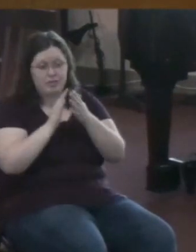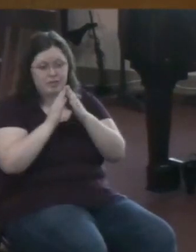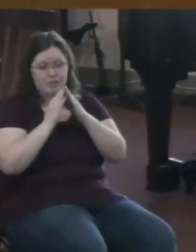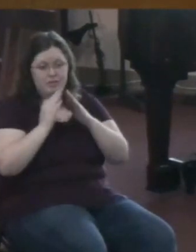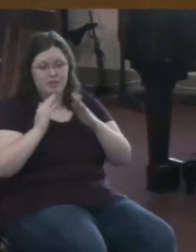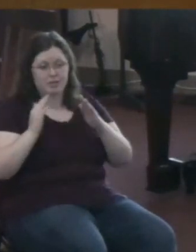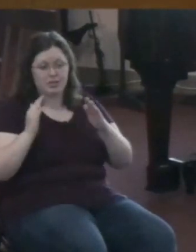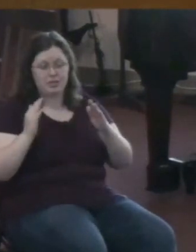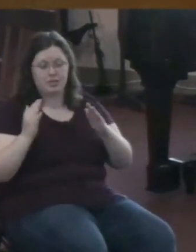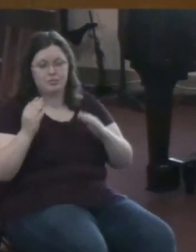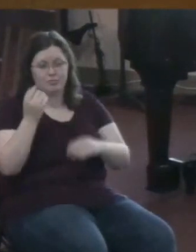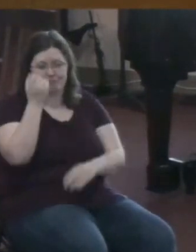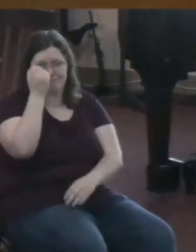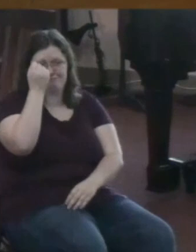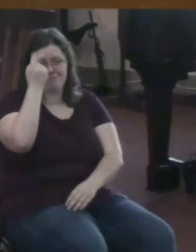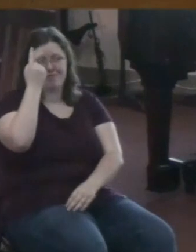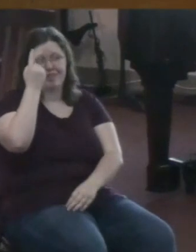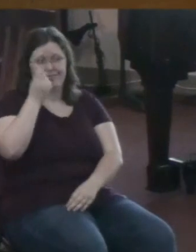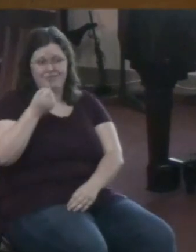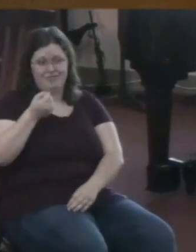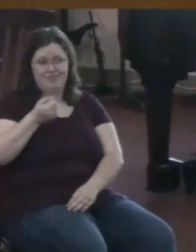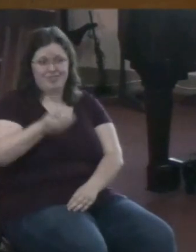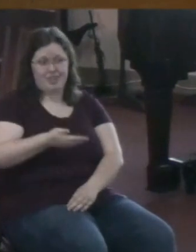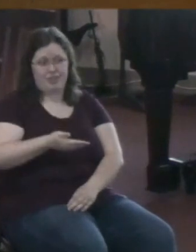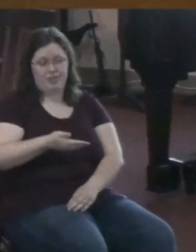realizing it is there.